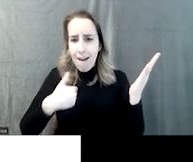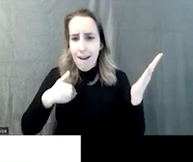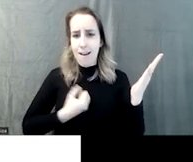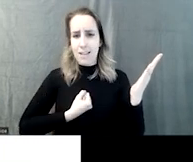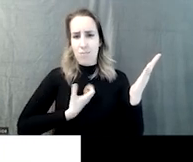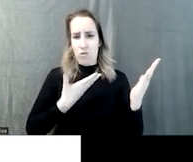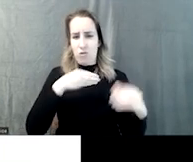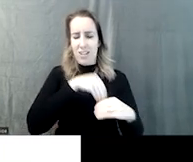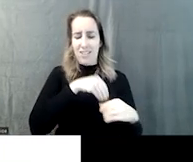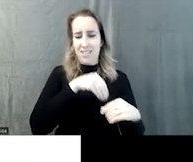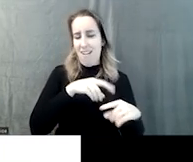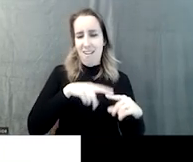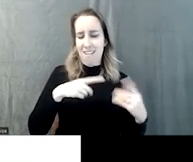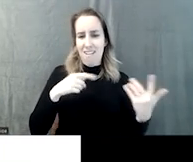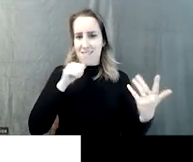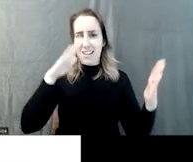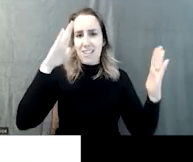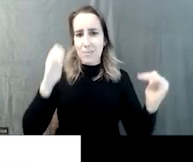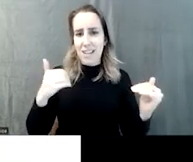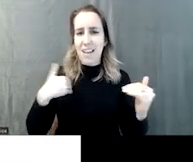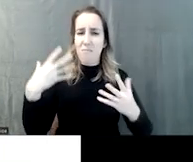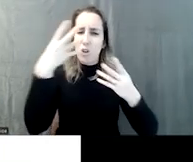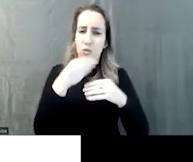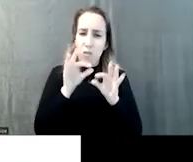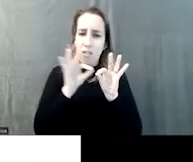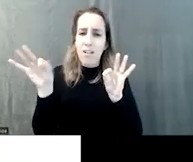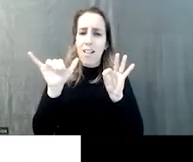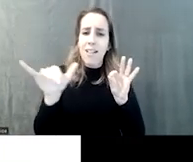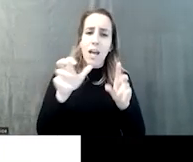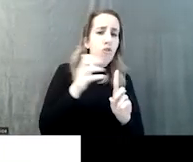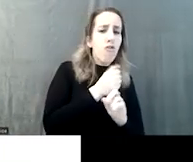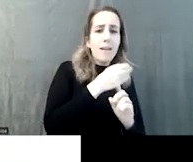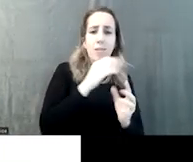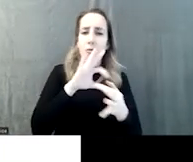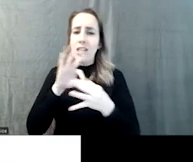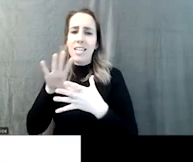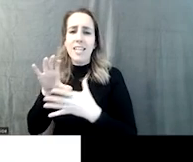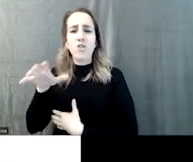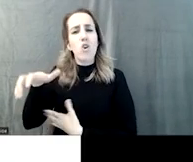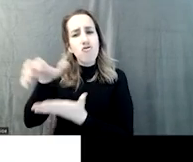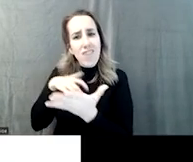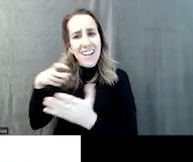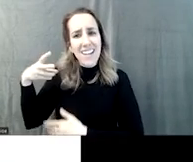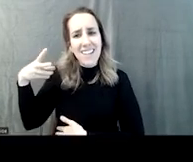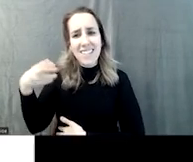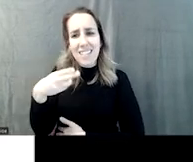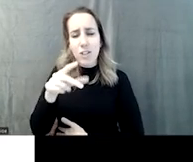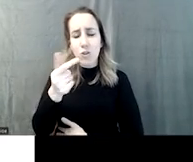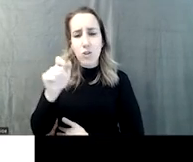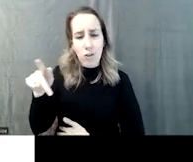such beautiful phrases as grasp and release or raking scissor grip? And so I kind of loved all of those things.